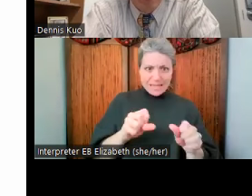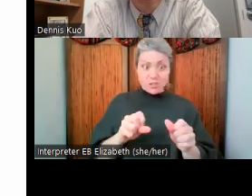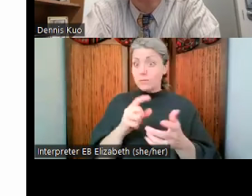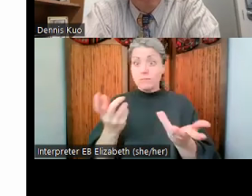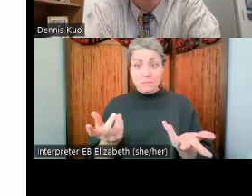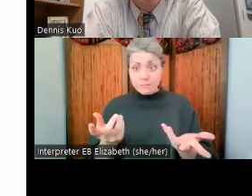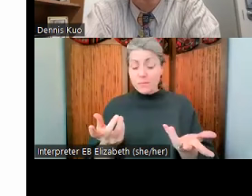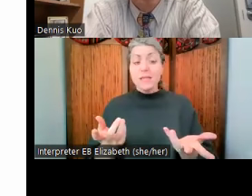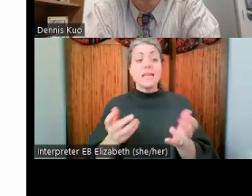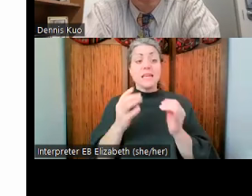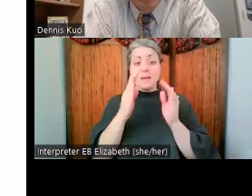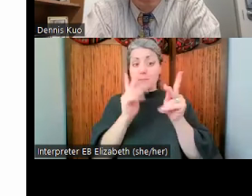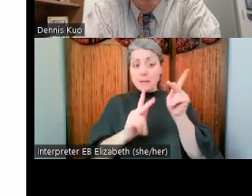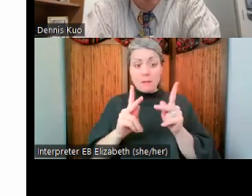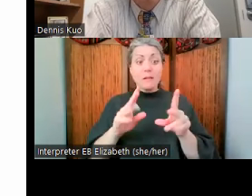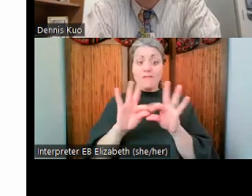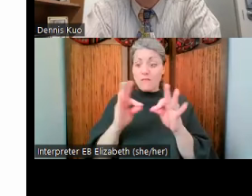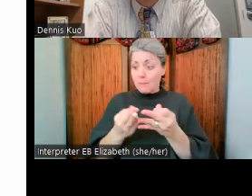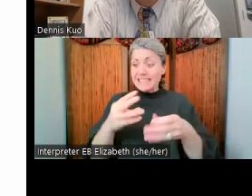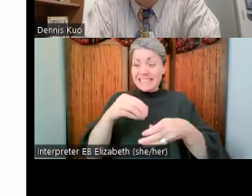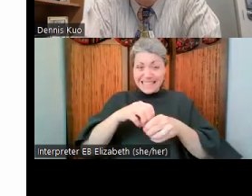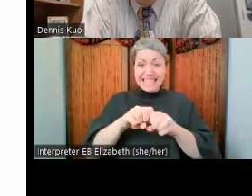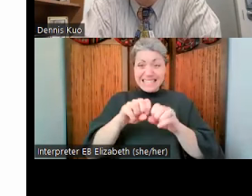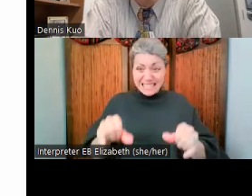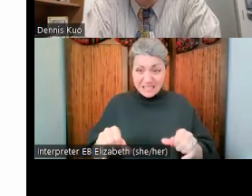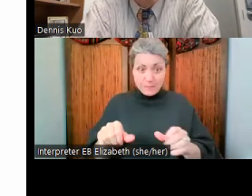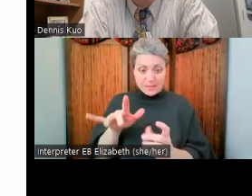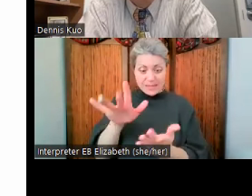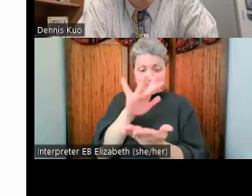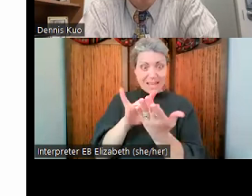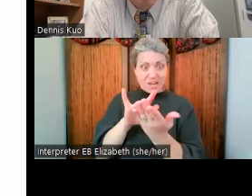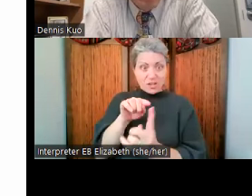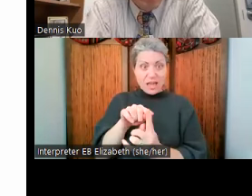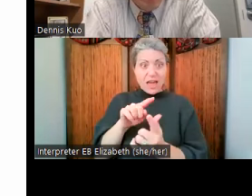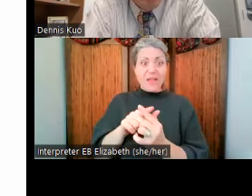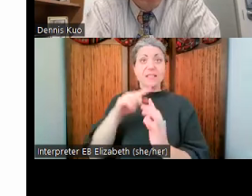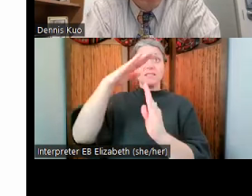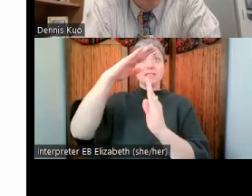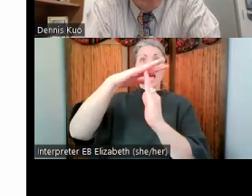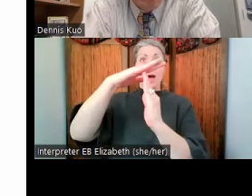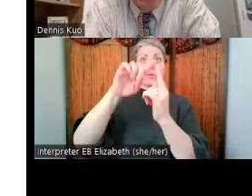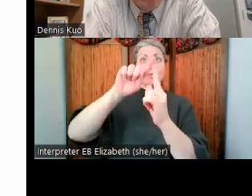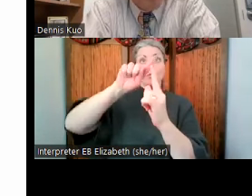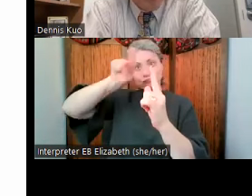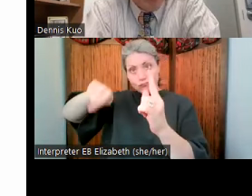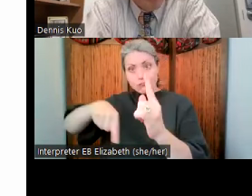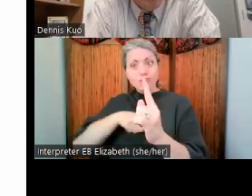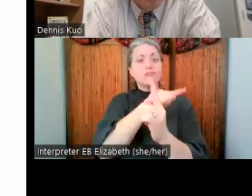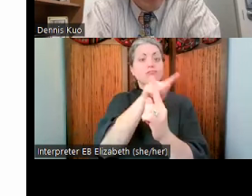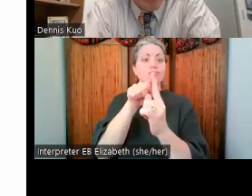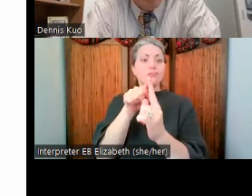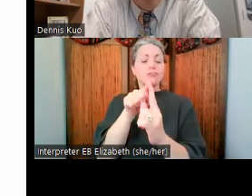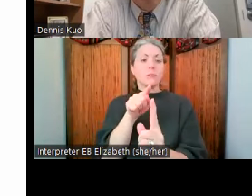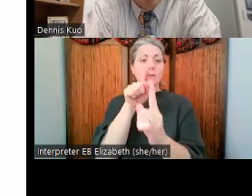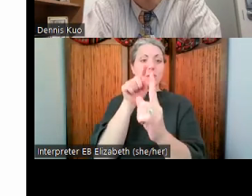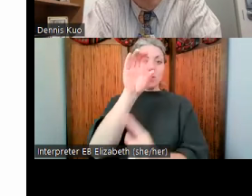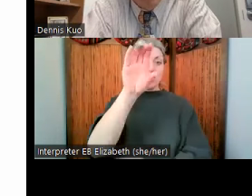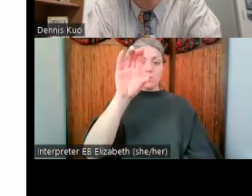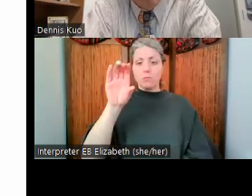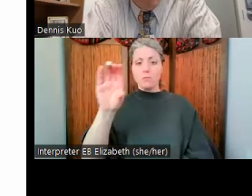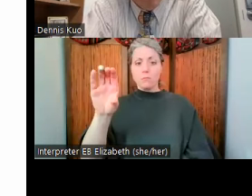in the middle of the system, and going from the top and going clockwise, the system has components